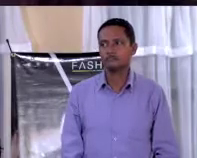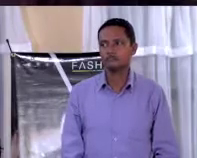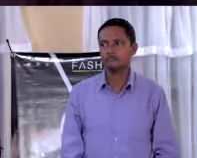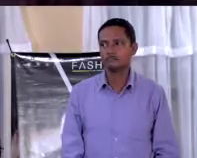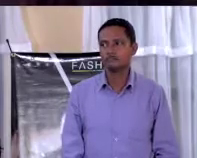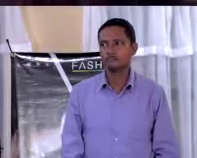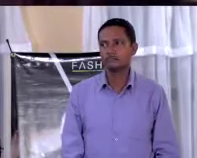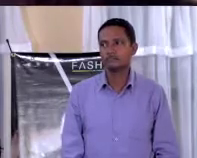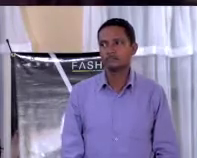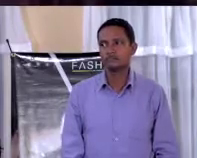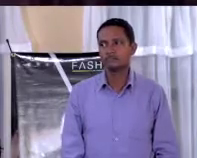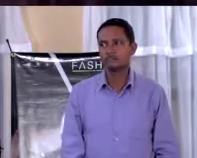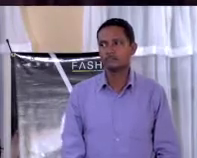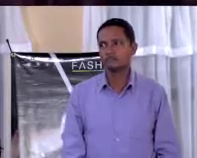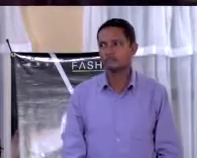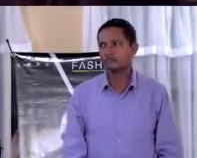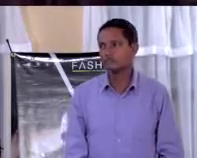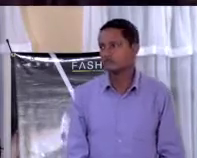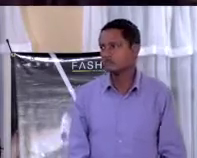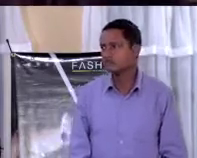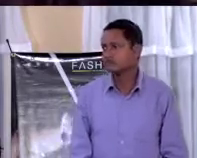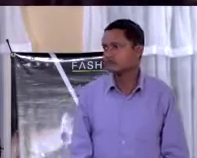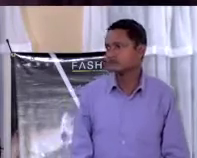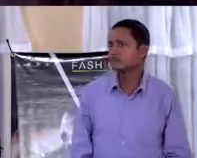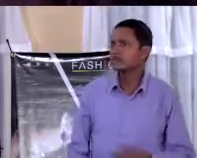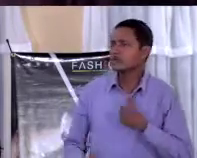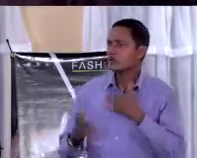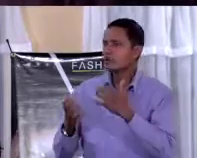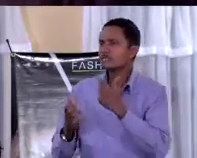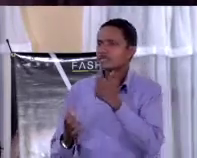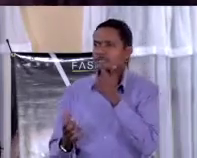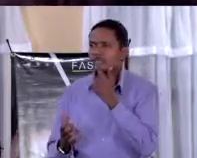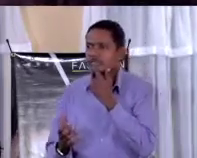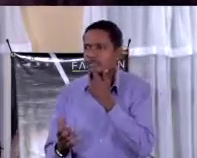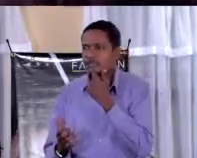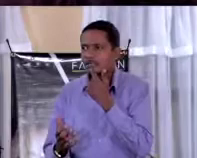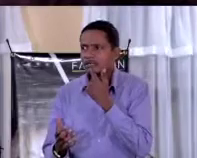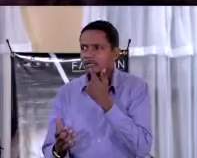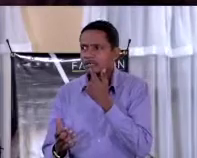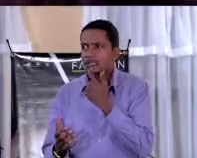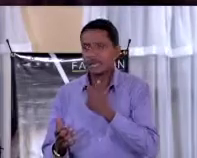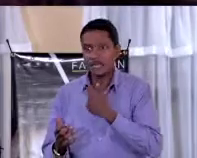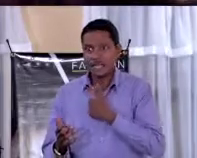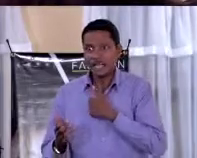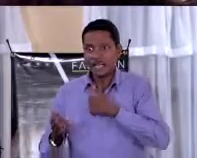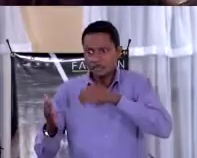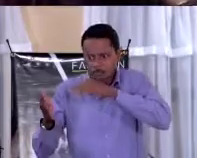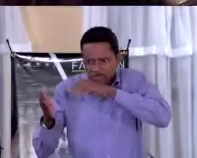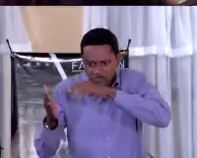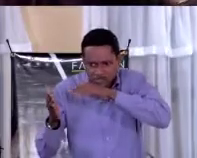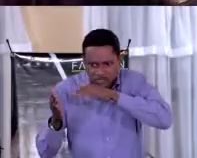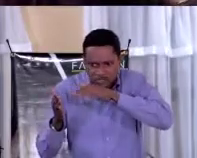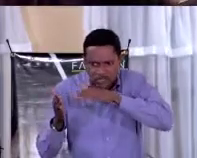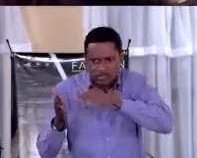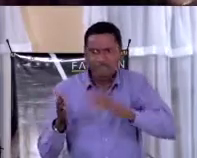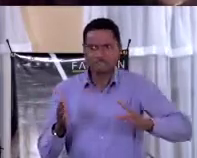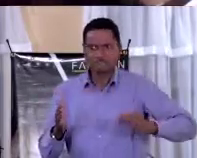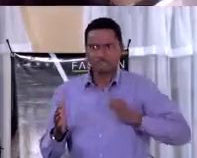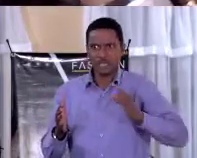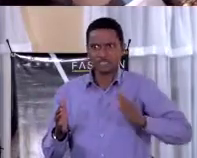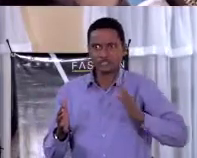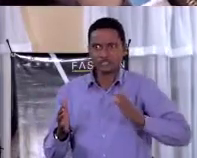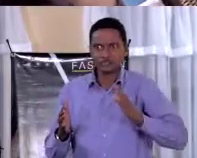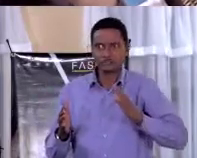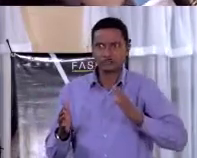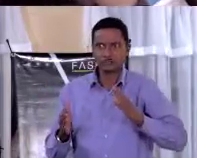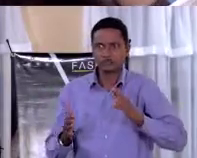doctorate level. And one of the things, the fault that I always make in presentation when I present, I would look to the